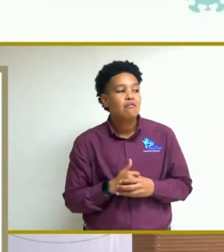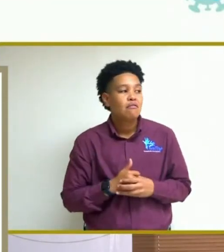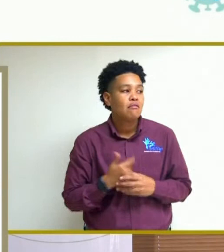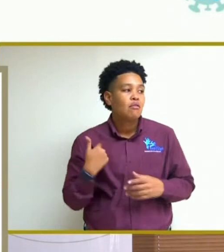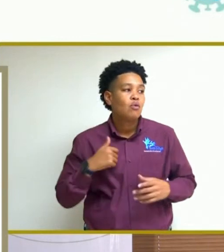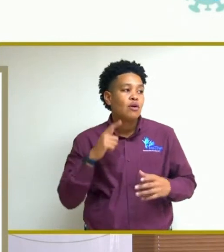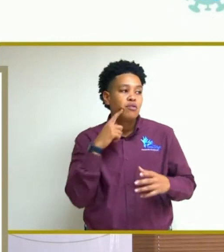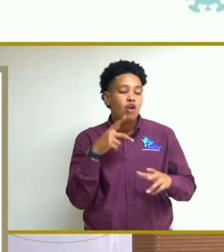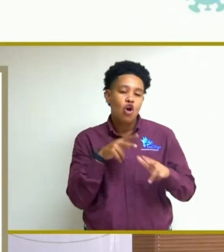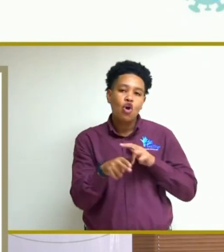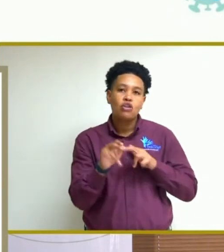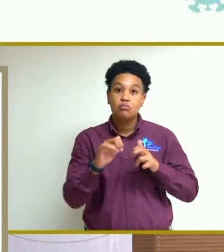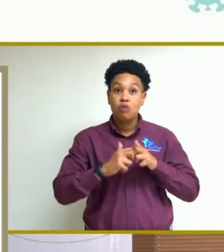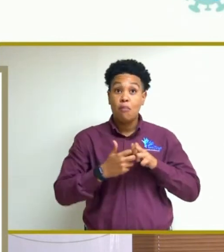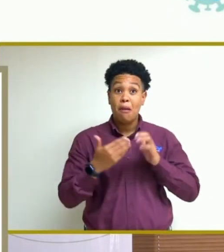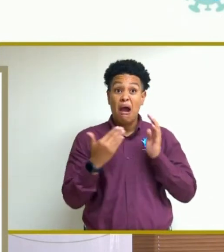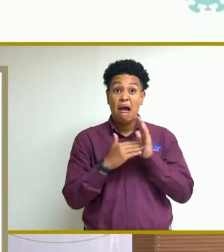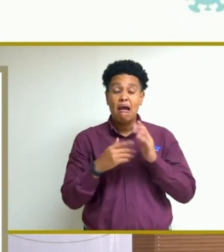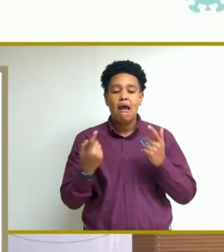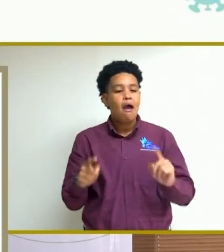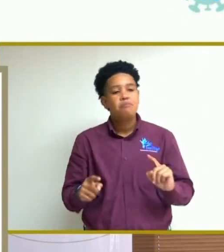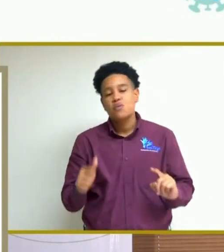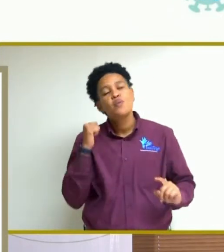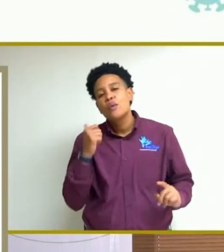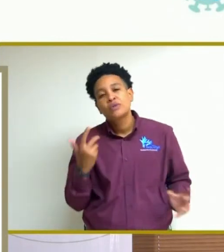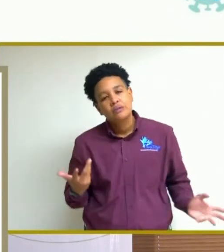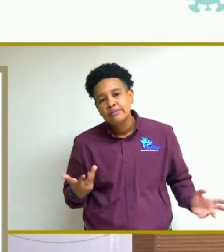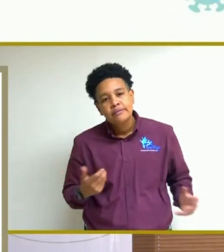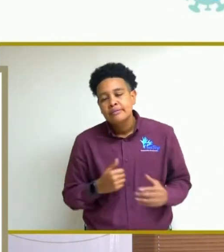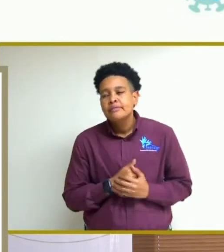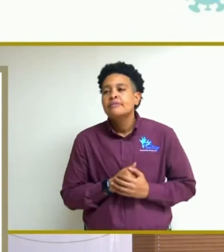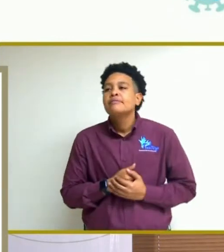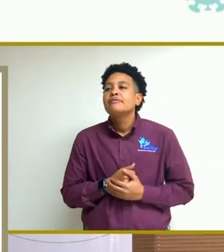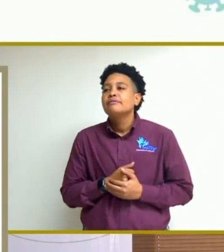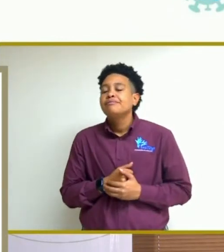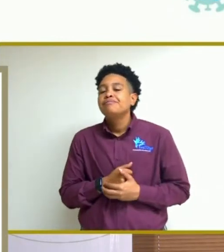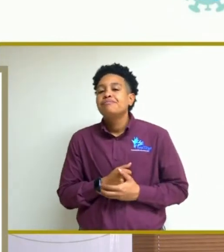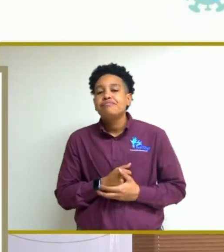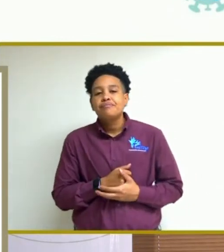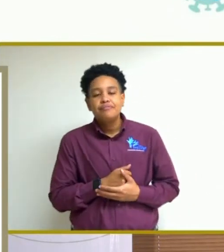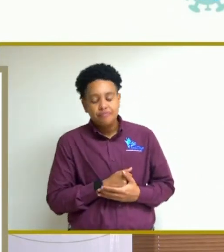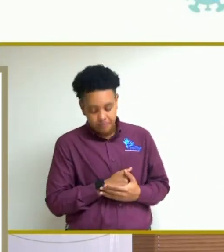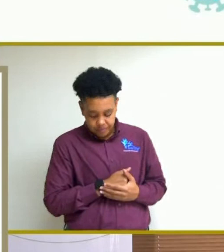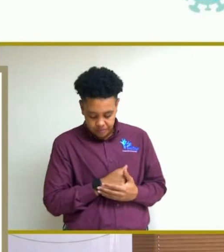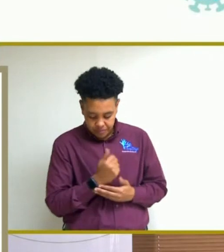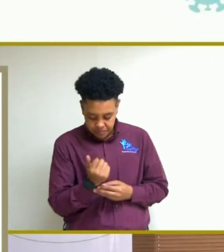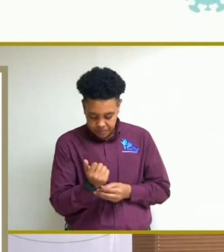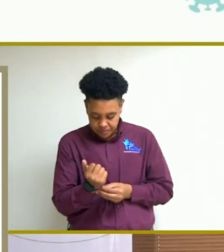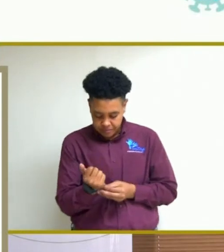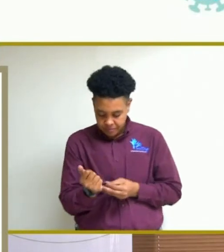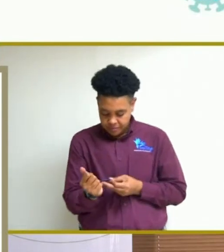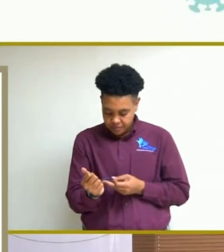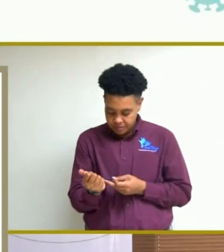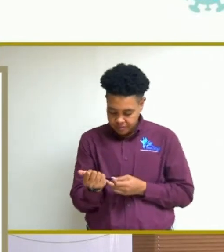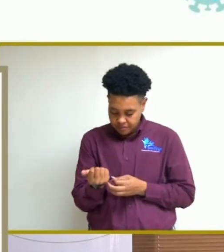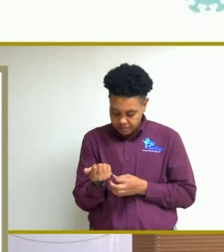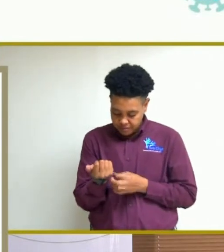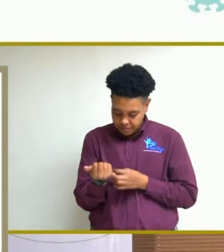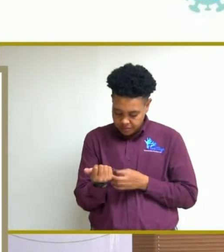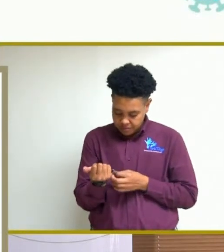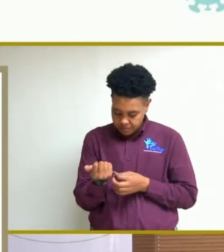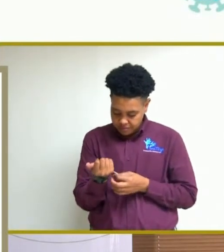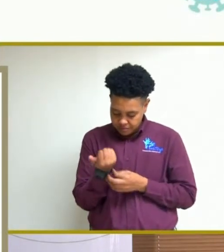have cauterized this particular problem, and we now have a system in place